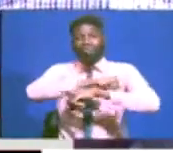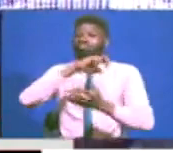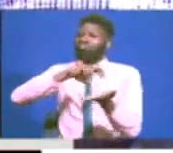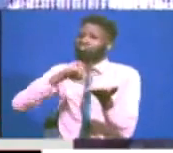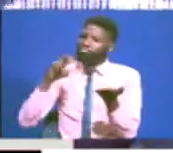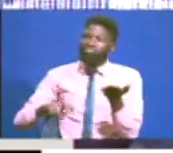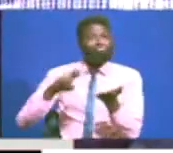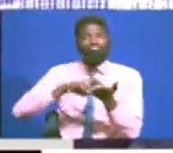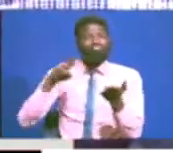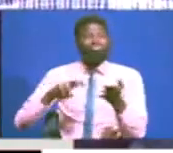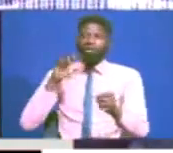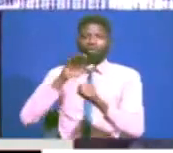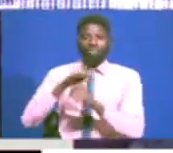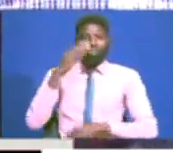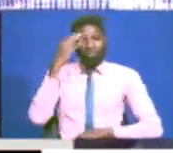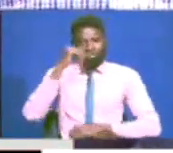fees.